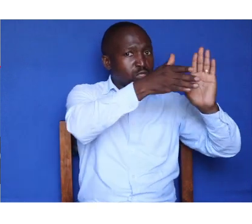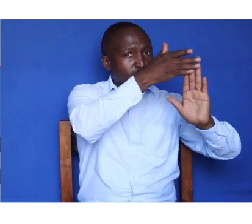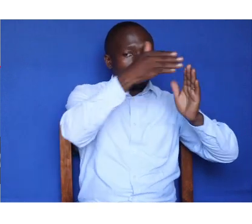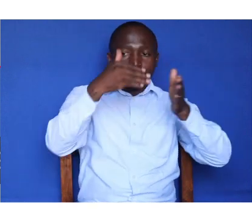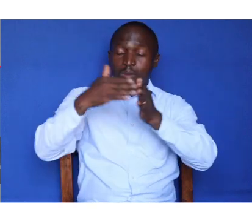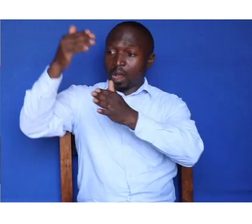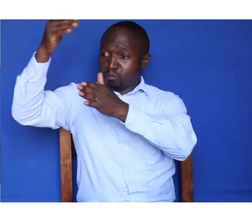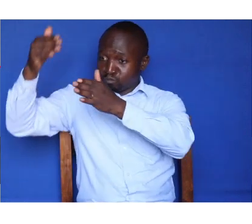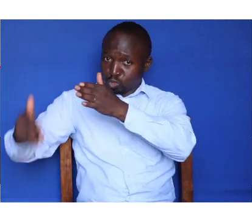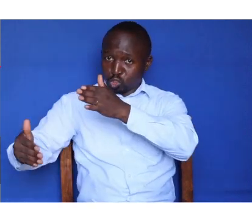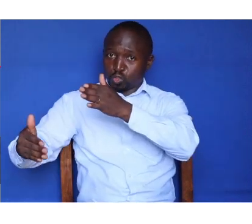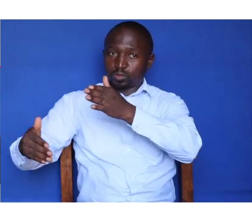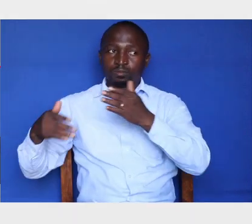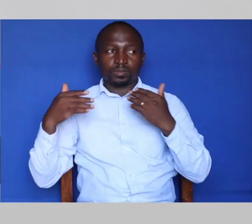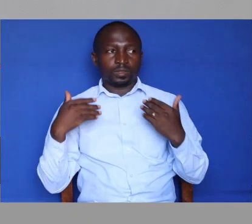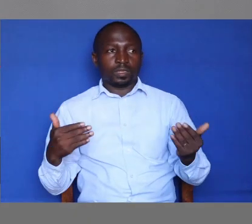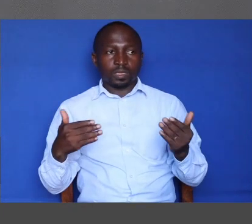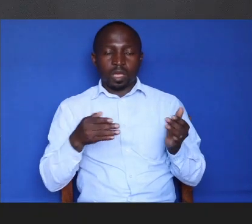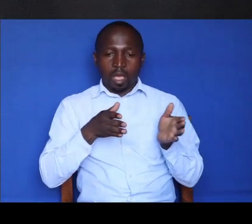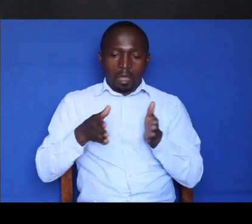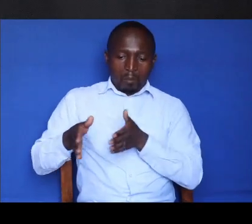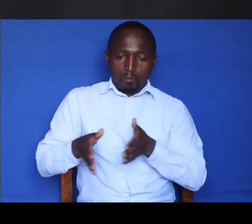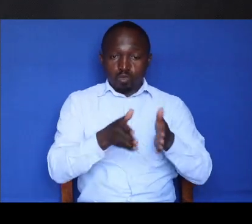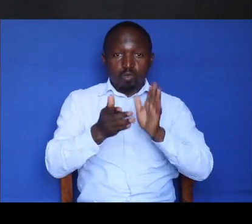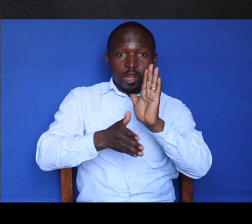ends. Here, river starts.